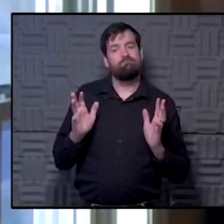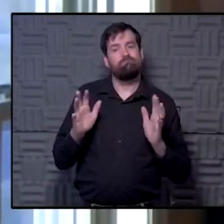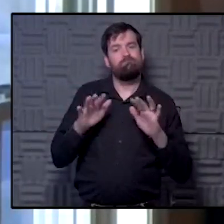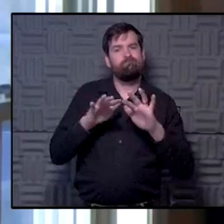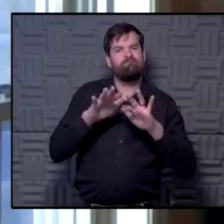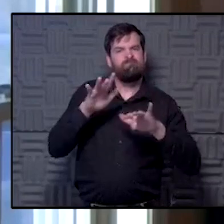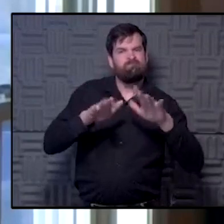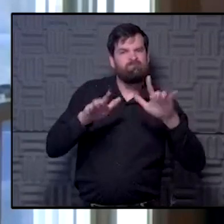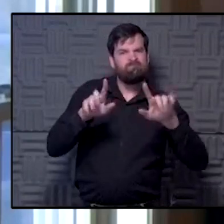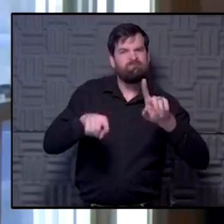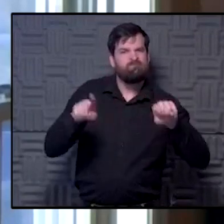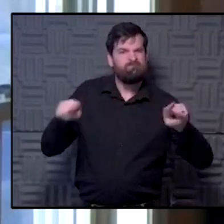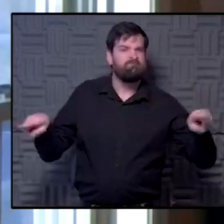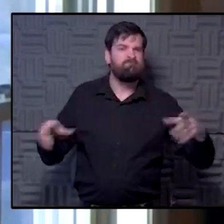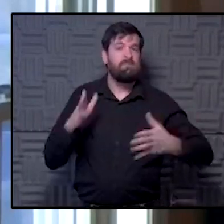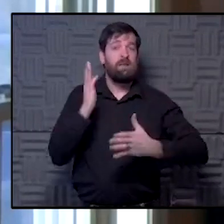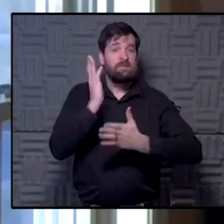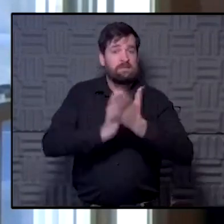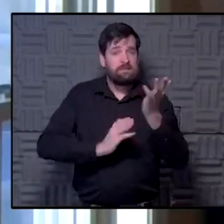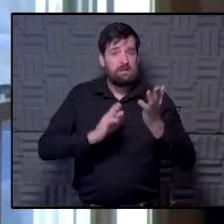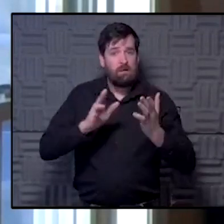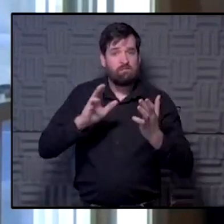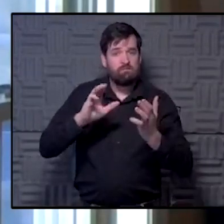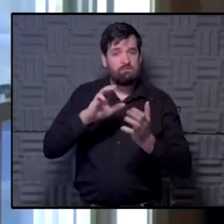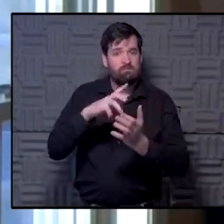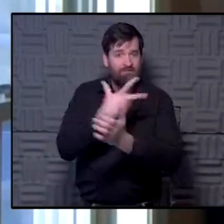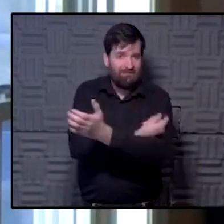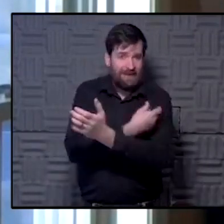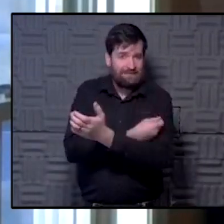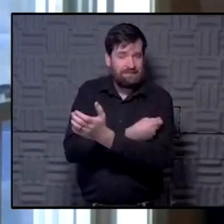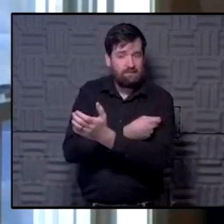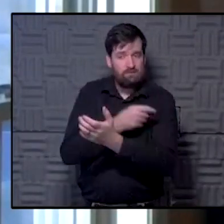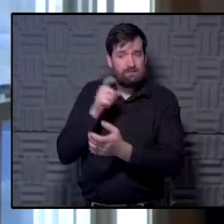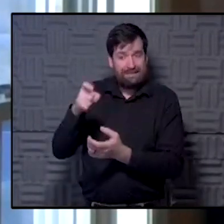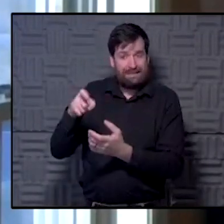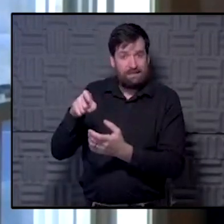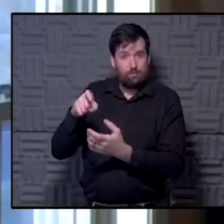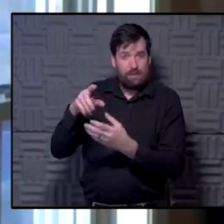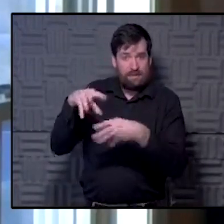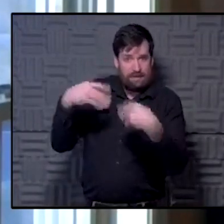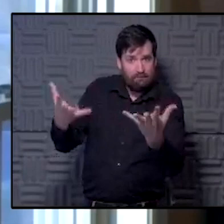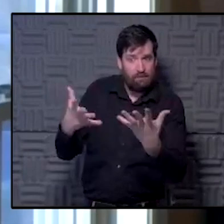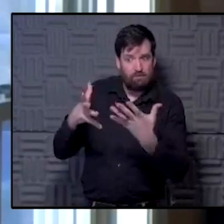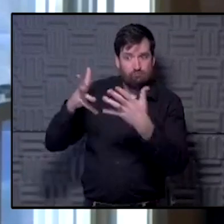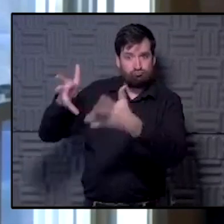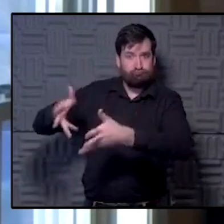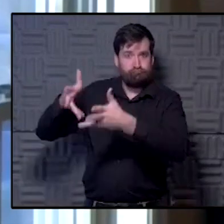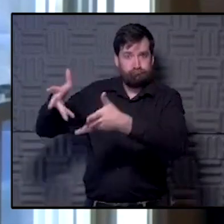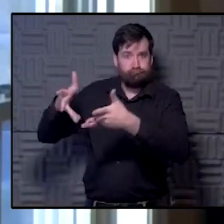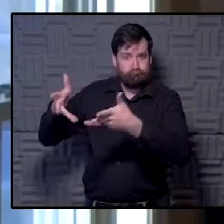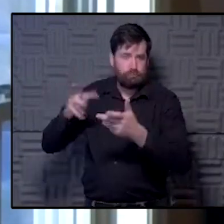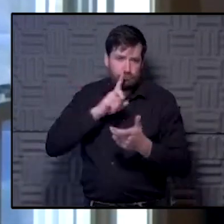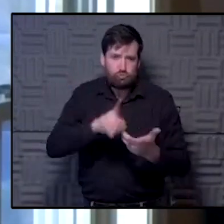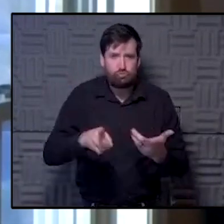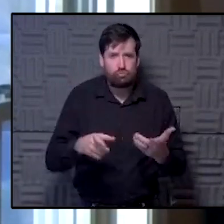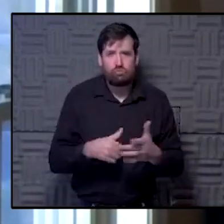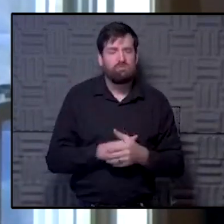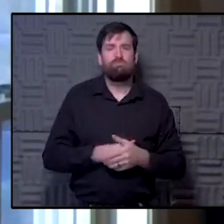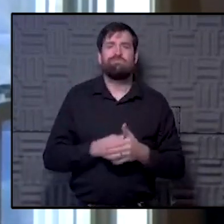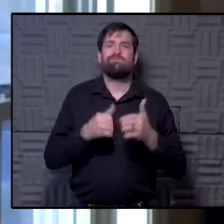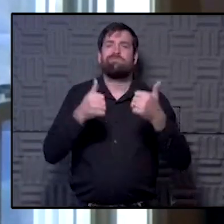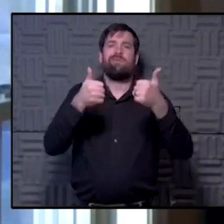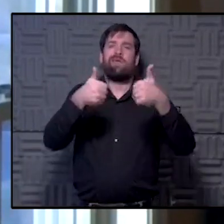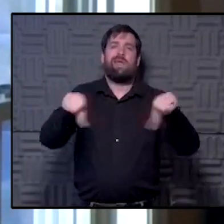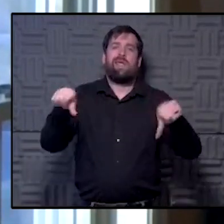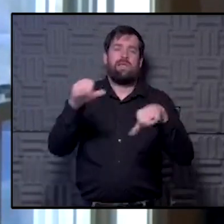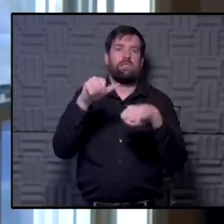There probably are some doses sitting on shelves that need to be administered. And I think that's true of any sort of large